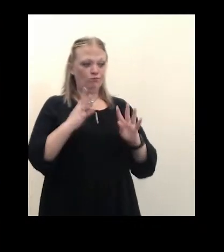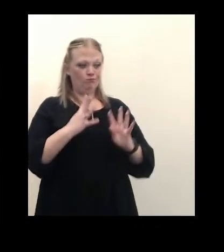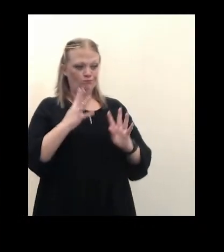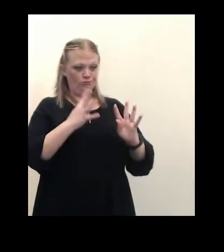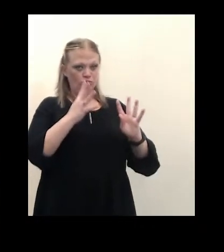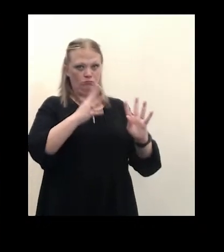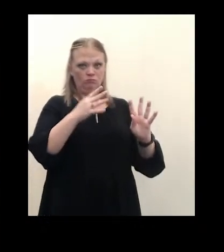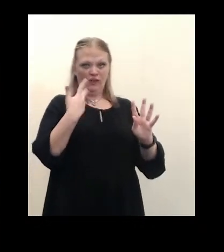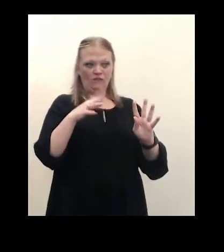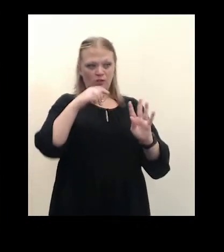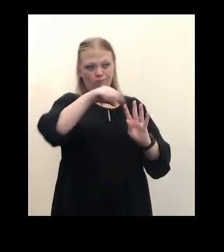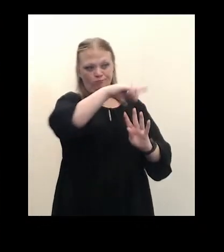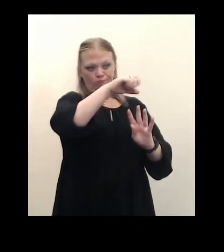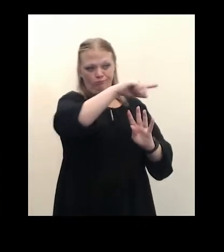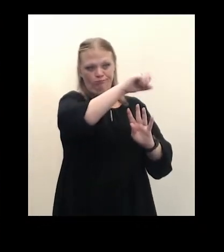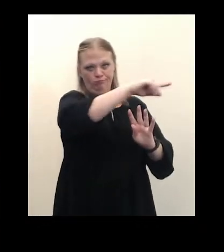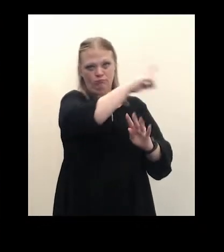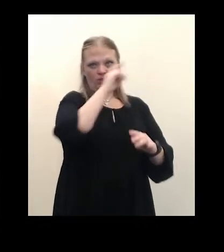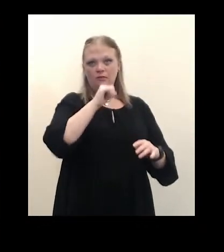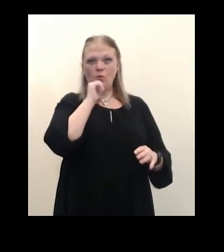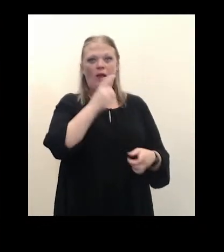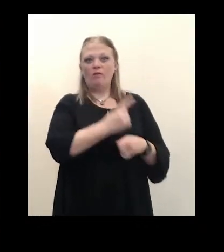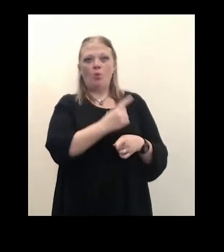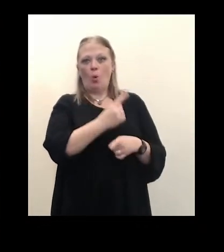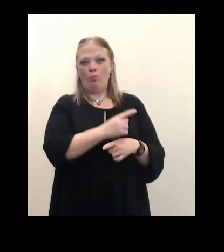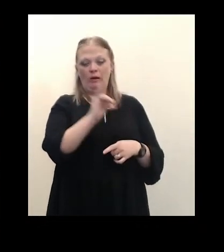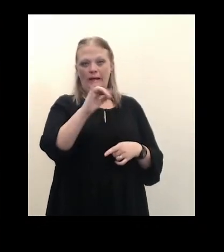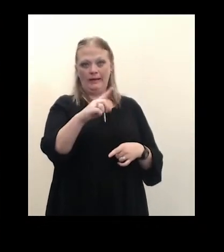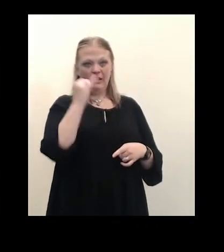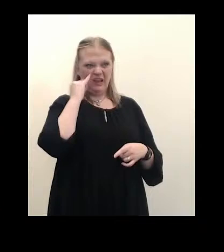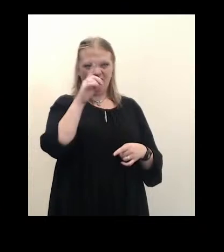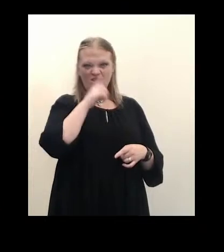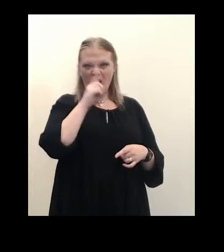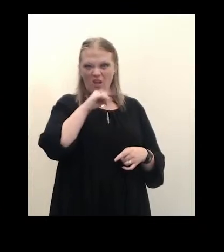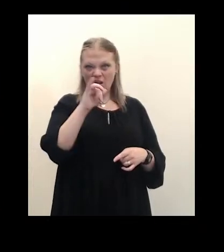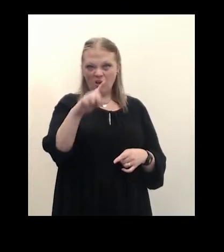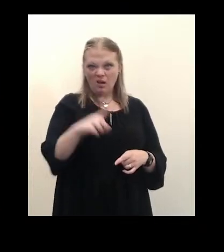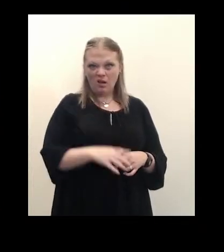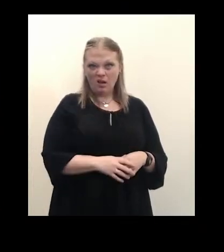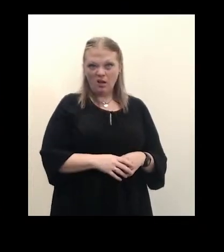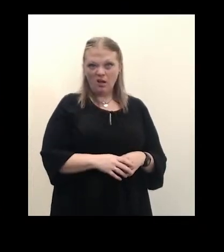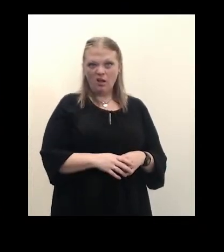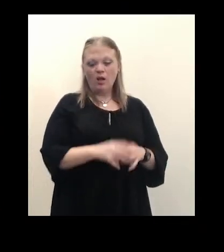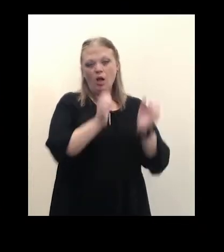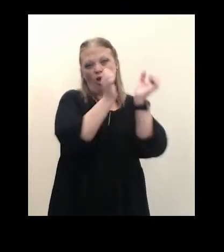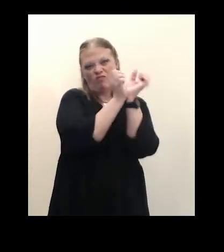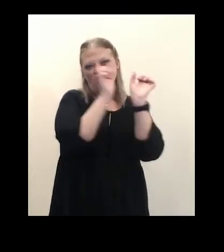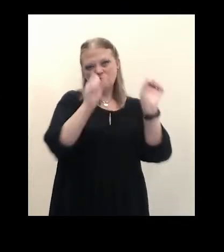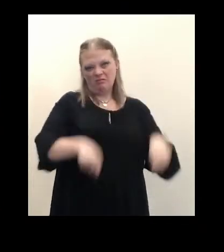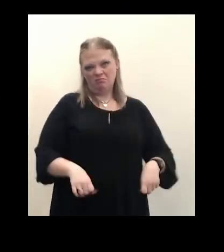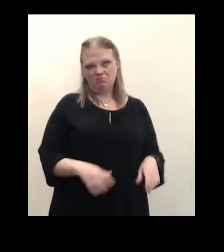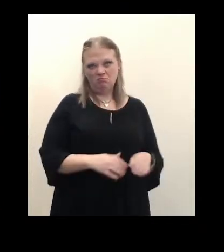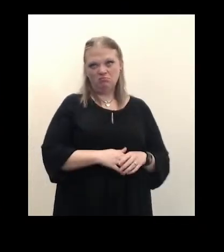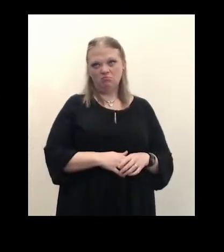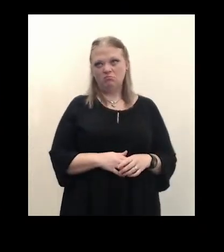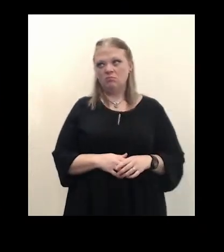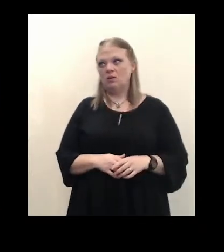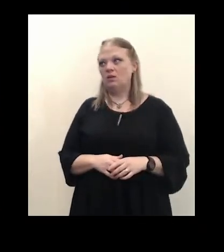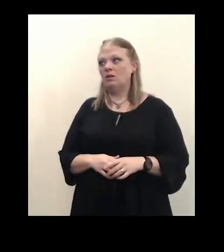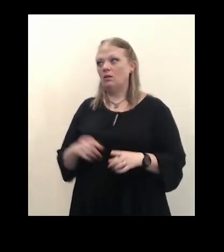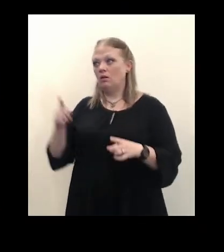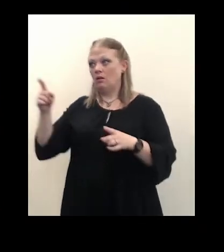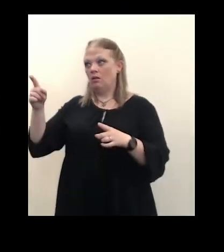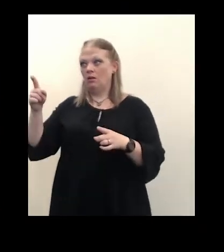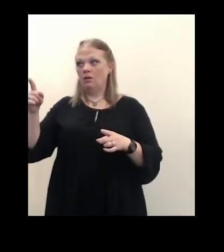the gates for not having appropriate ID. If someone comes in with fake ID, they could be arrested. Doubling our staff. Yeah,